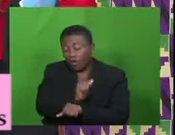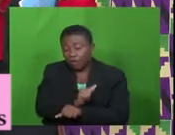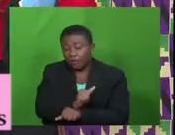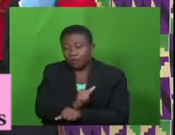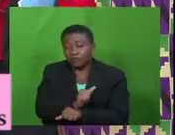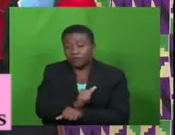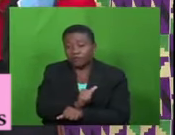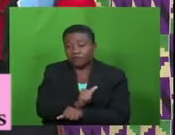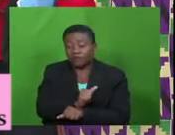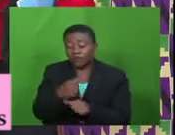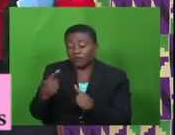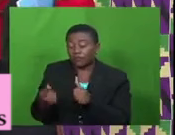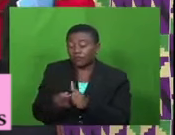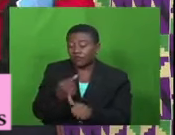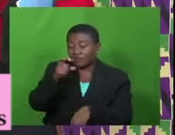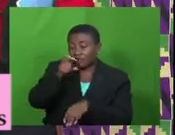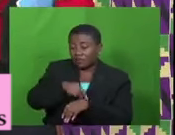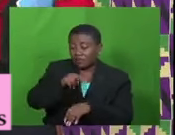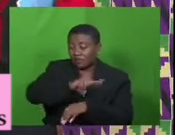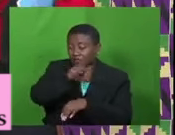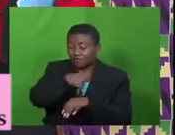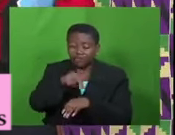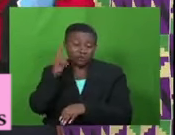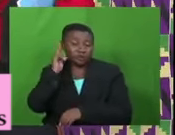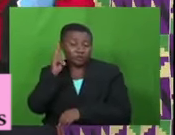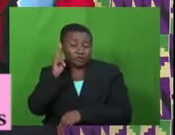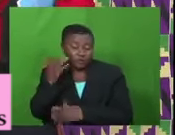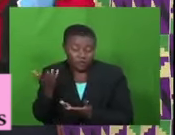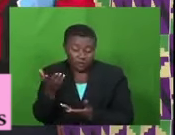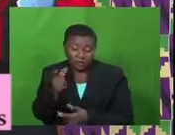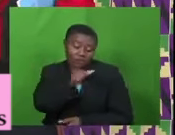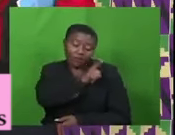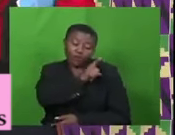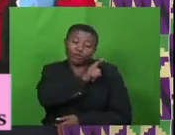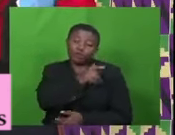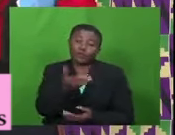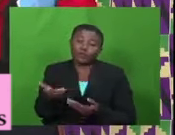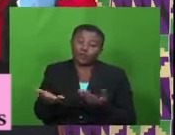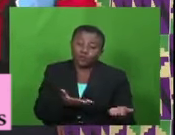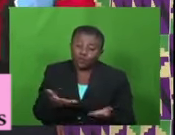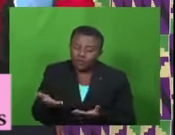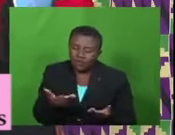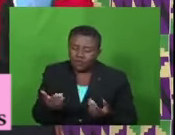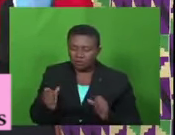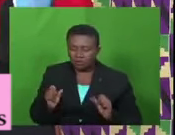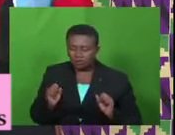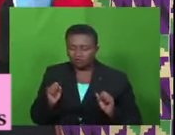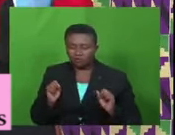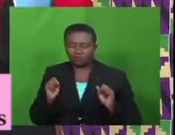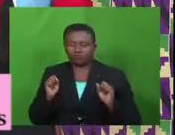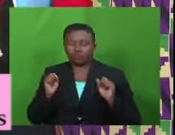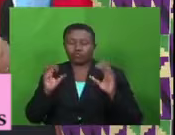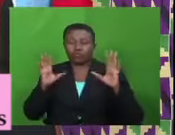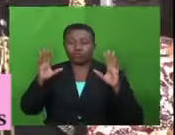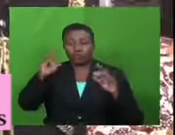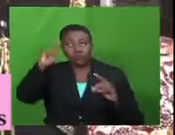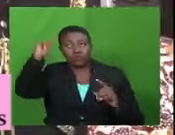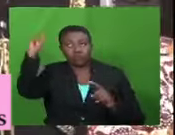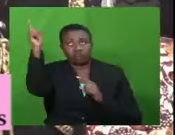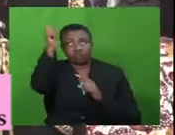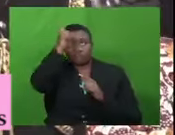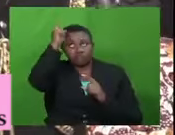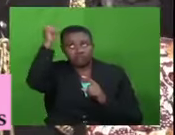the first time in our nation's history, the police service has dedicated helicopters to help with